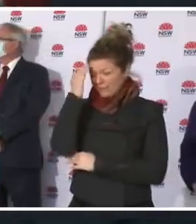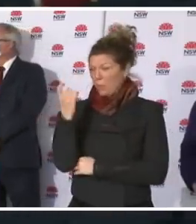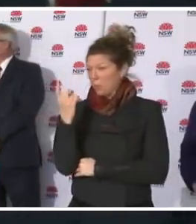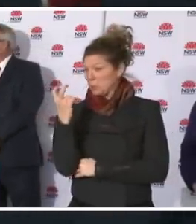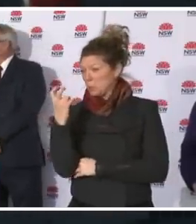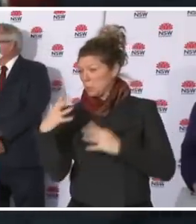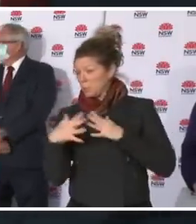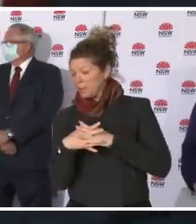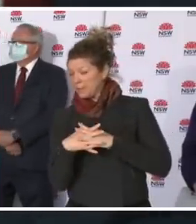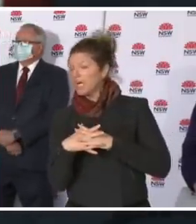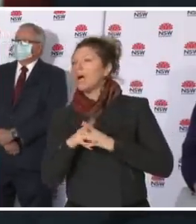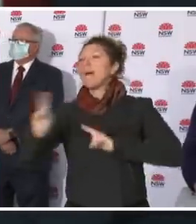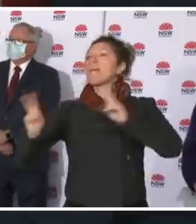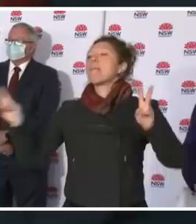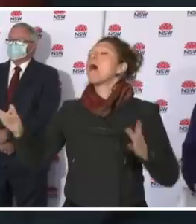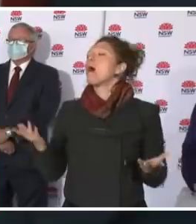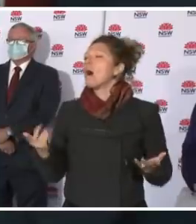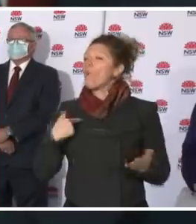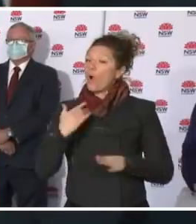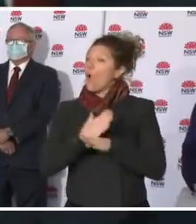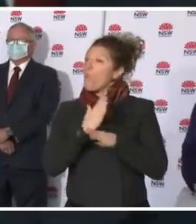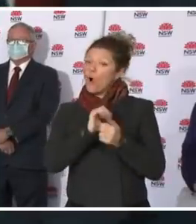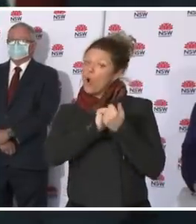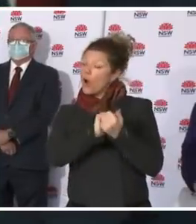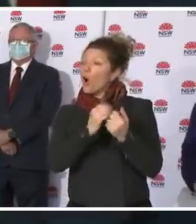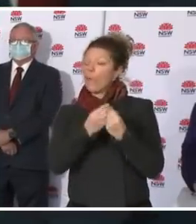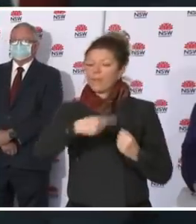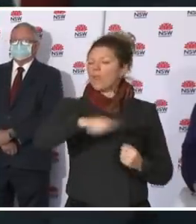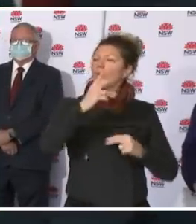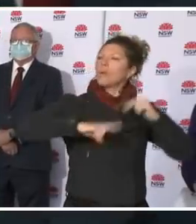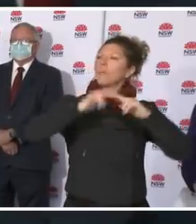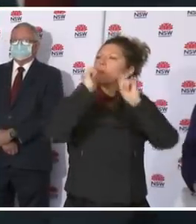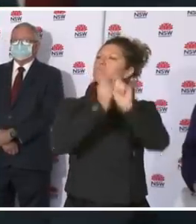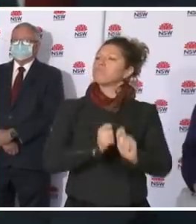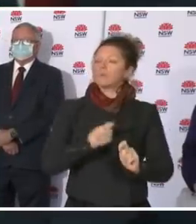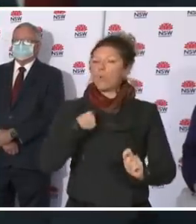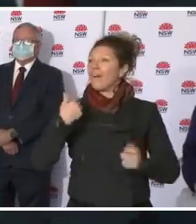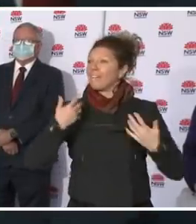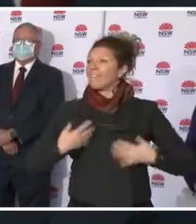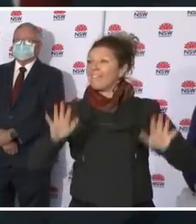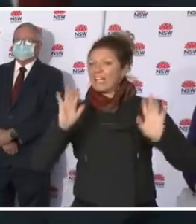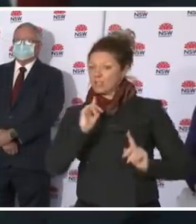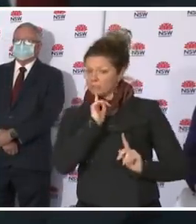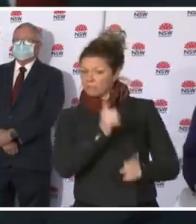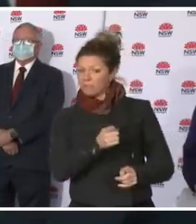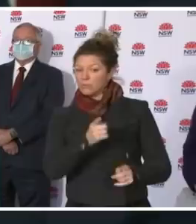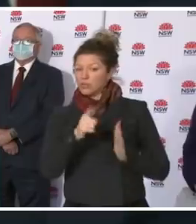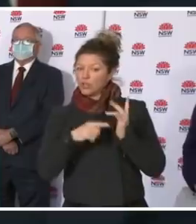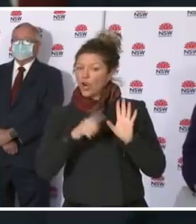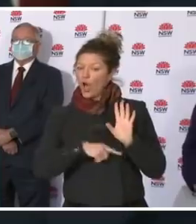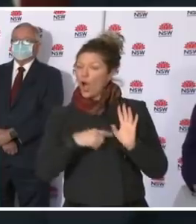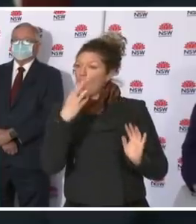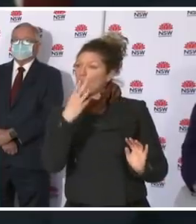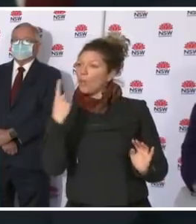that we are working with the construction sector on safe ways to go back to business on July 31. And I want to make that very clear.